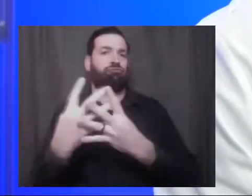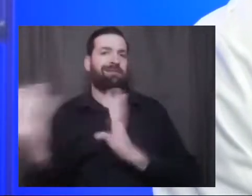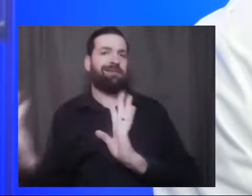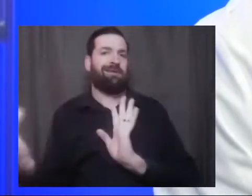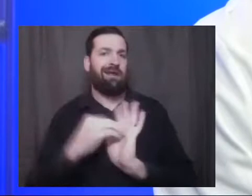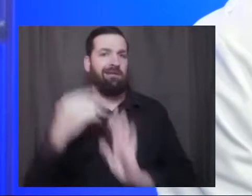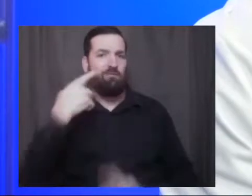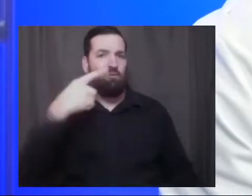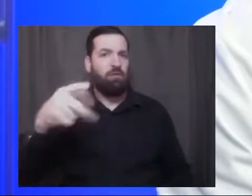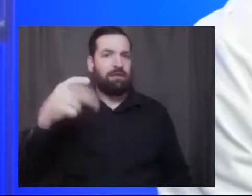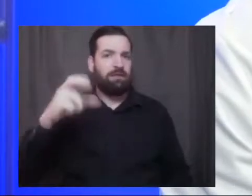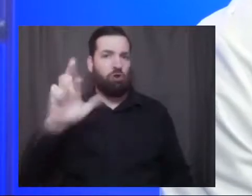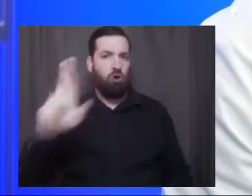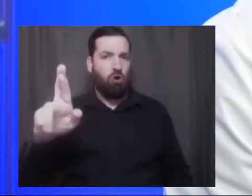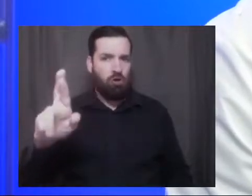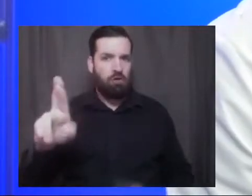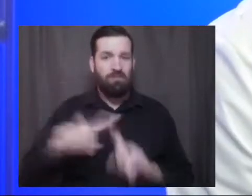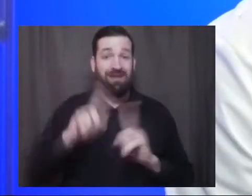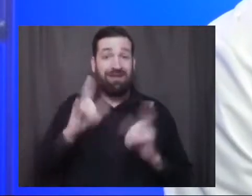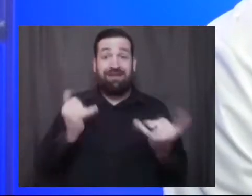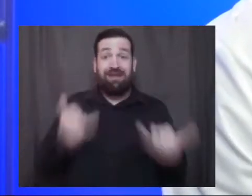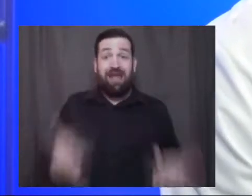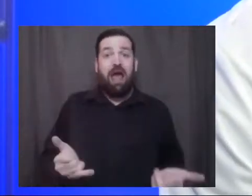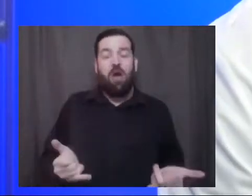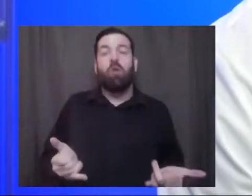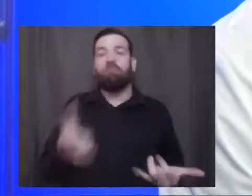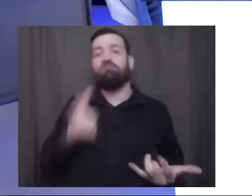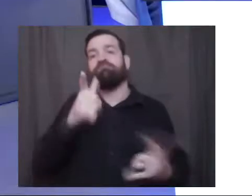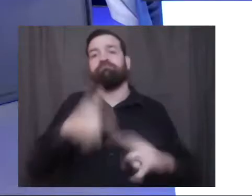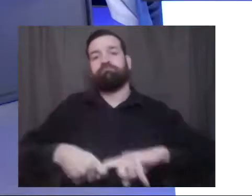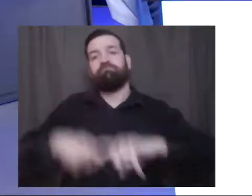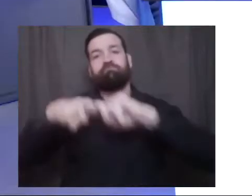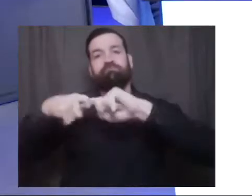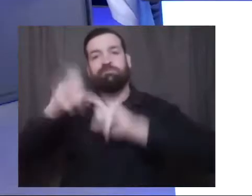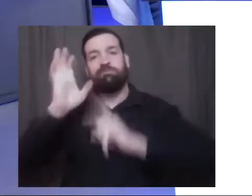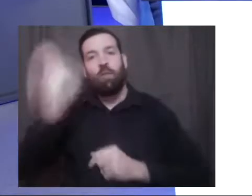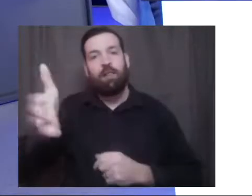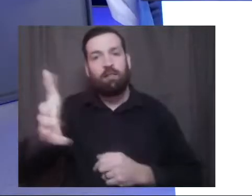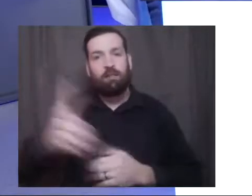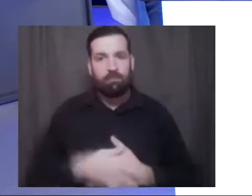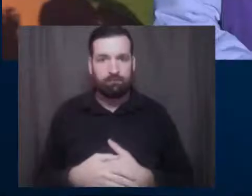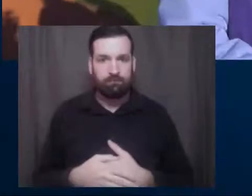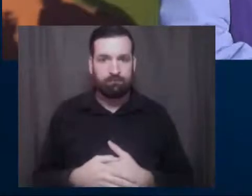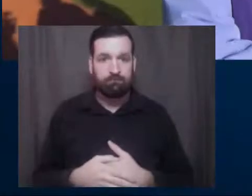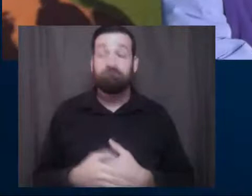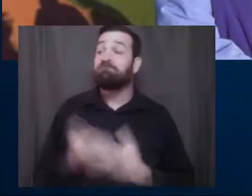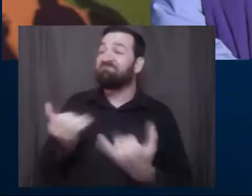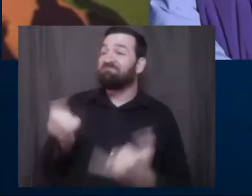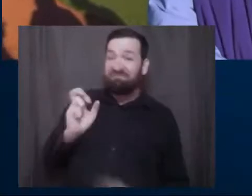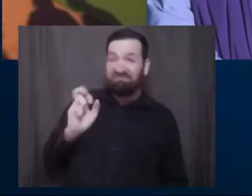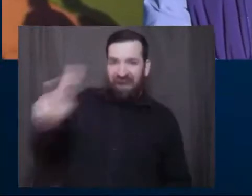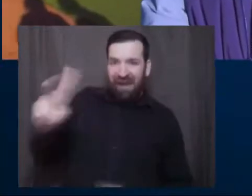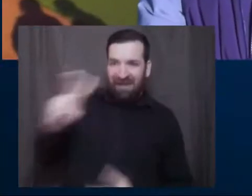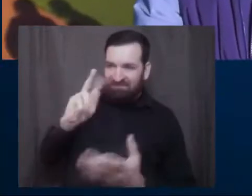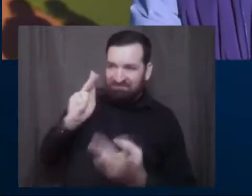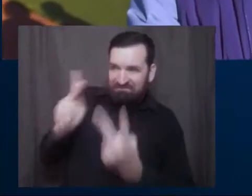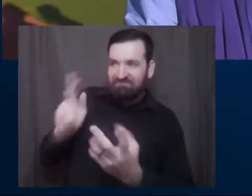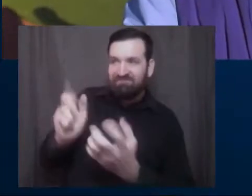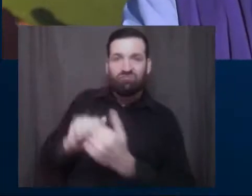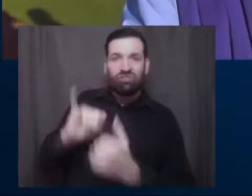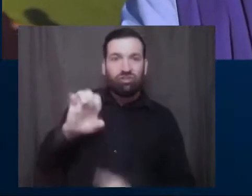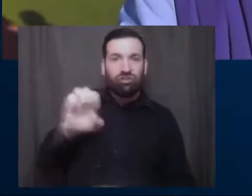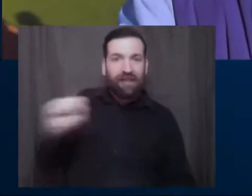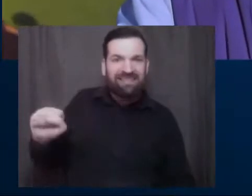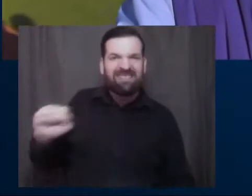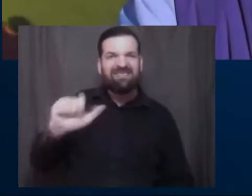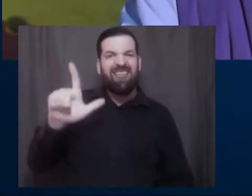admission, but right now we are going to be halting that practice. So. Well, we want to head back out to Jess, who's live at the K on